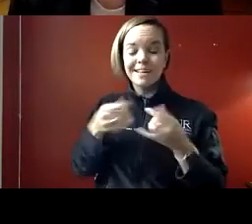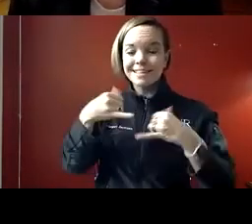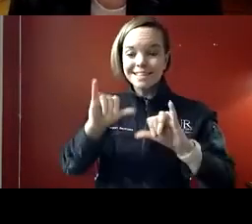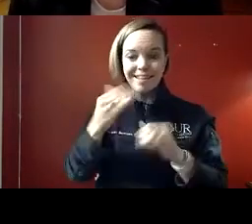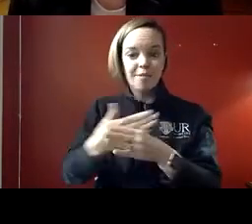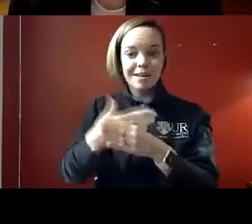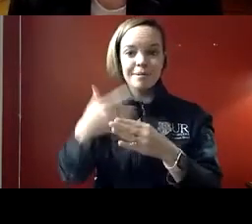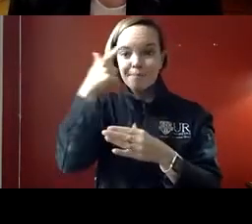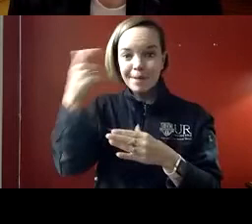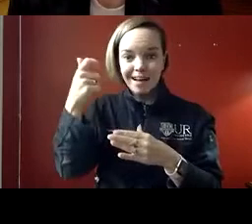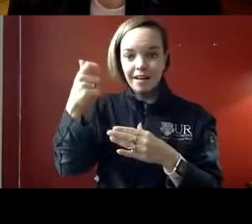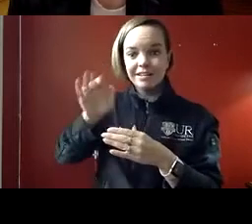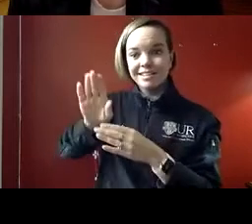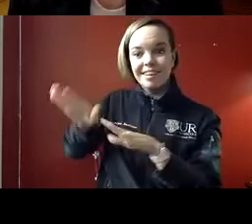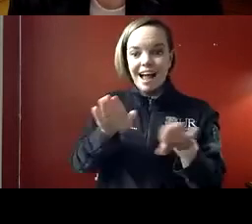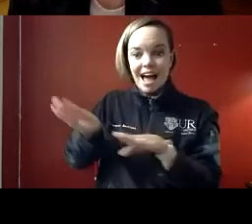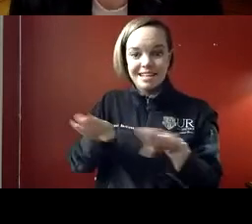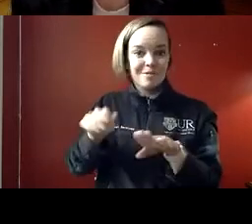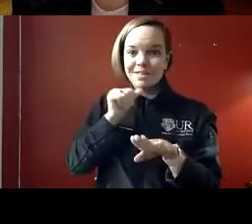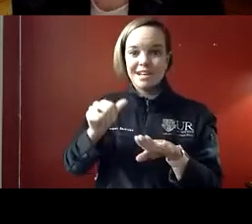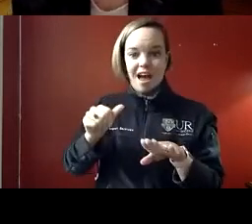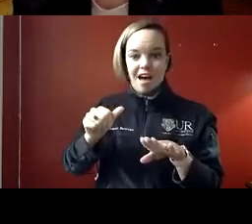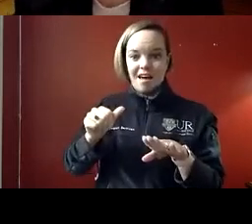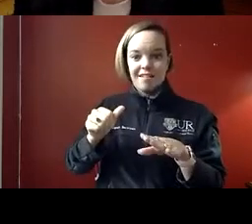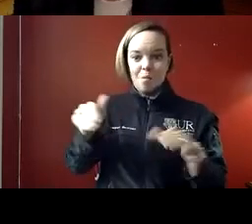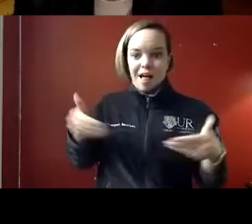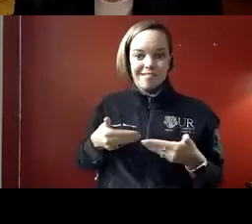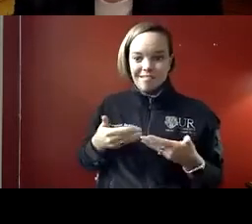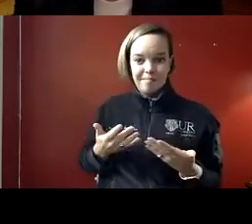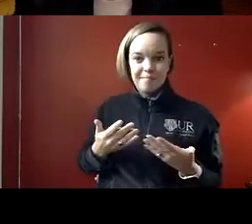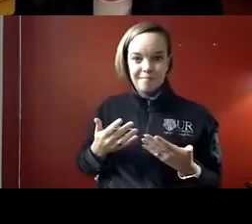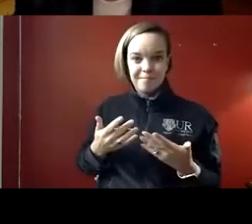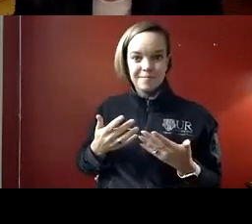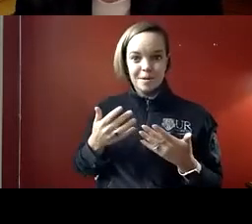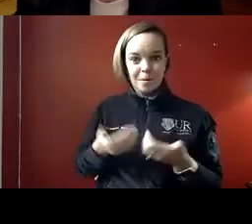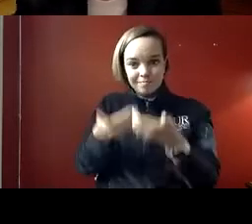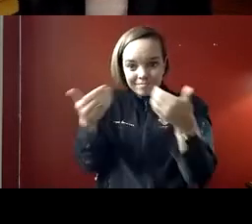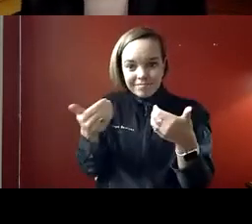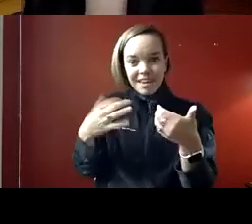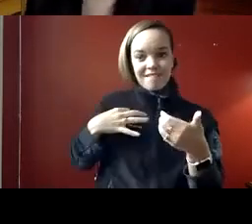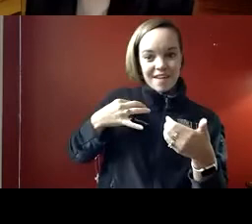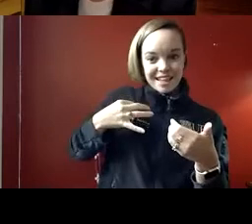was unwelcome. So the Supreme Court distinguished between voluntary and unwelcome.